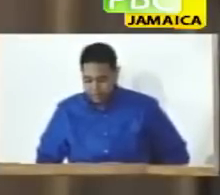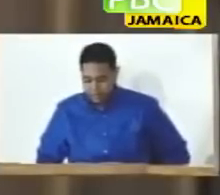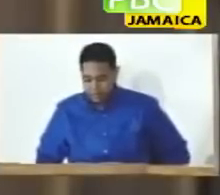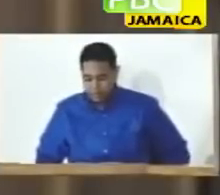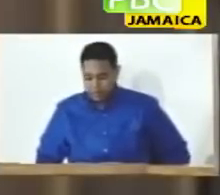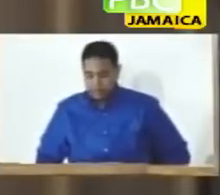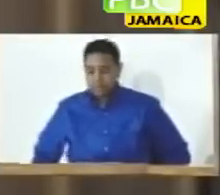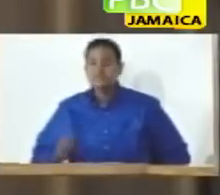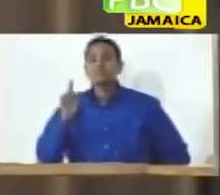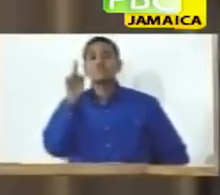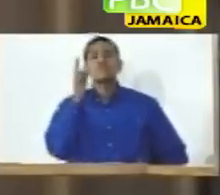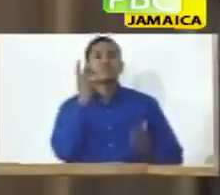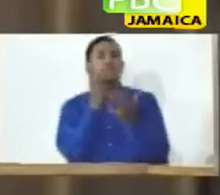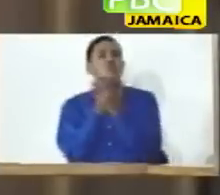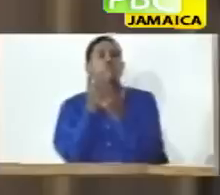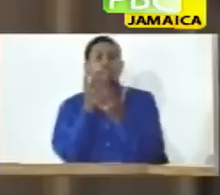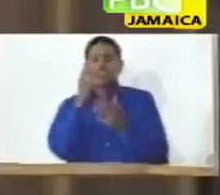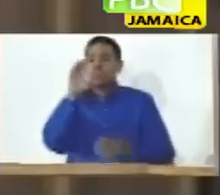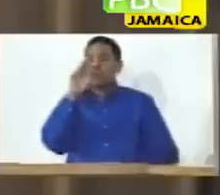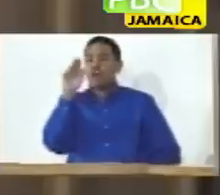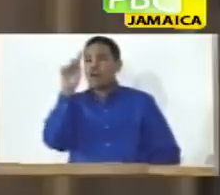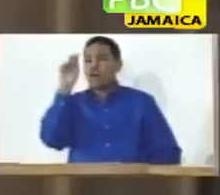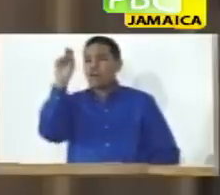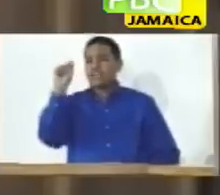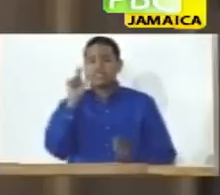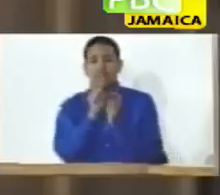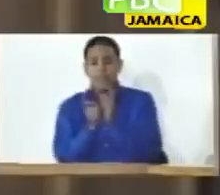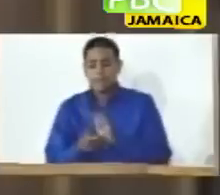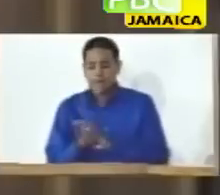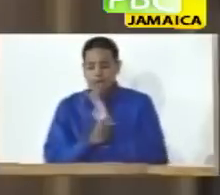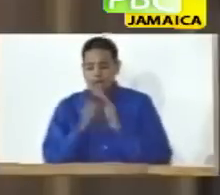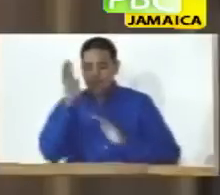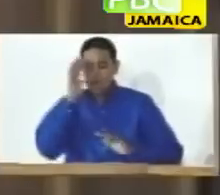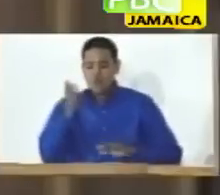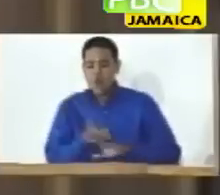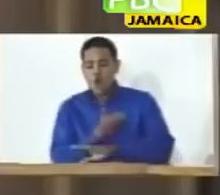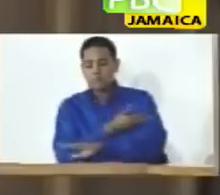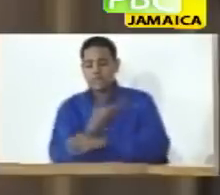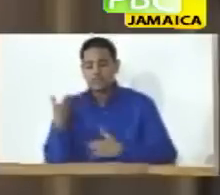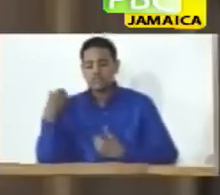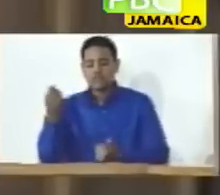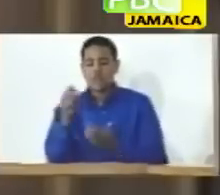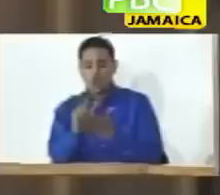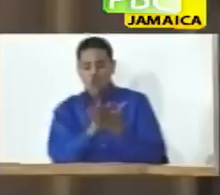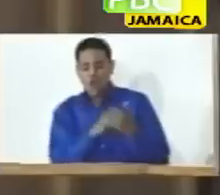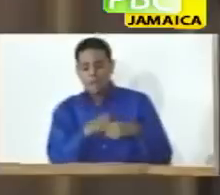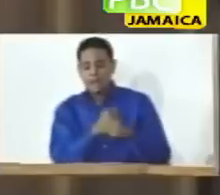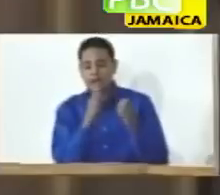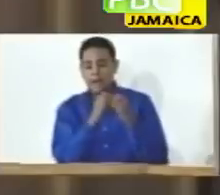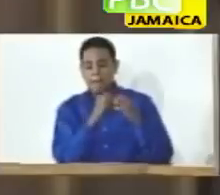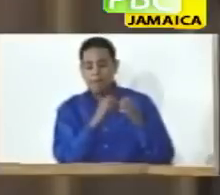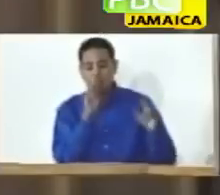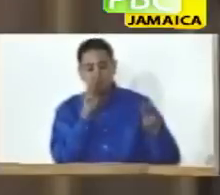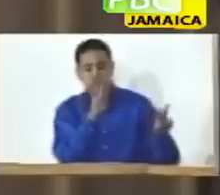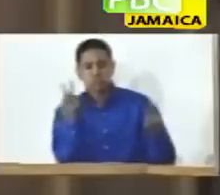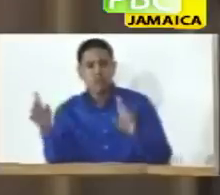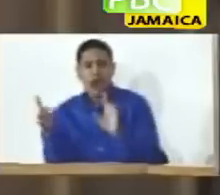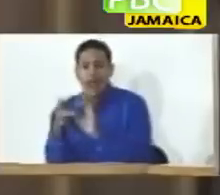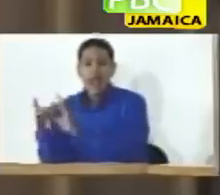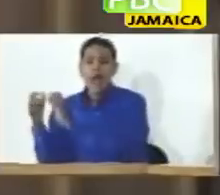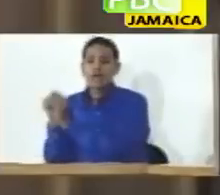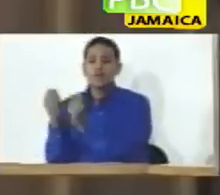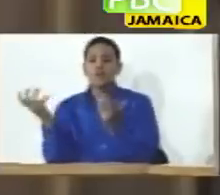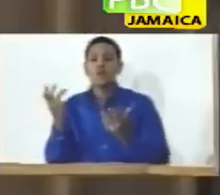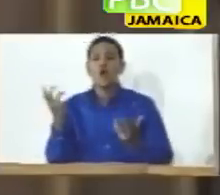The Corrections Amendment Act will update and strengthen the law and make it more aligned